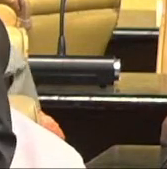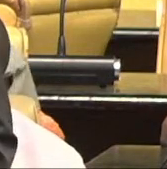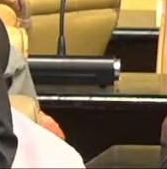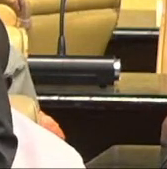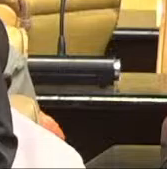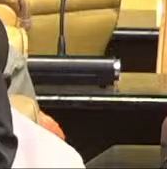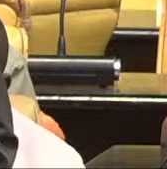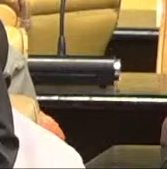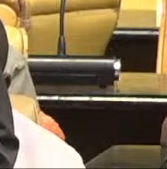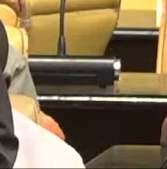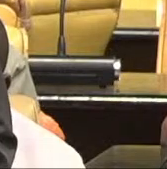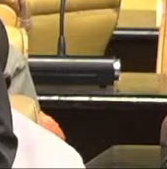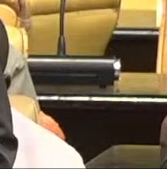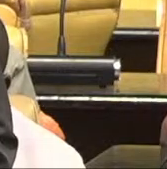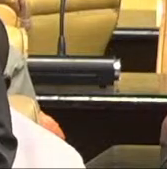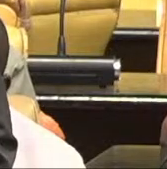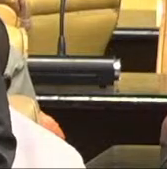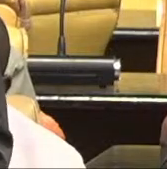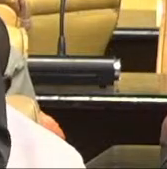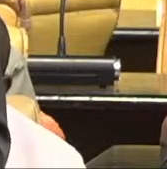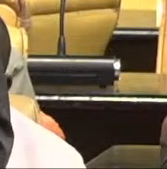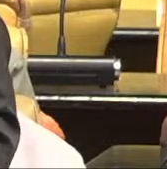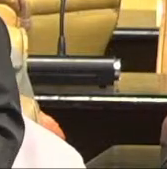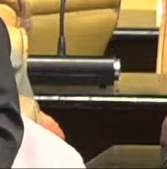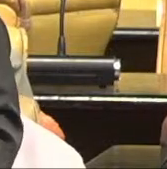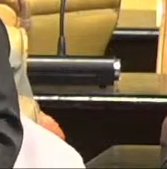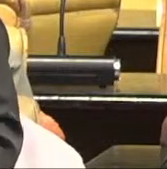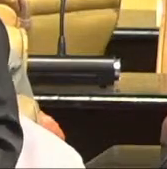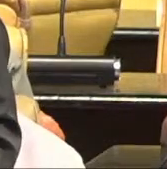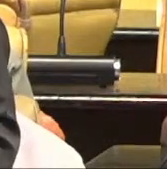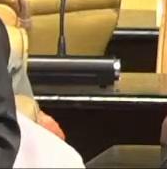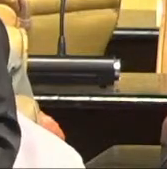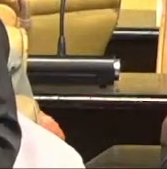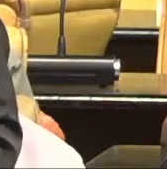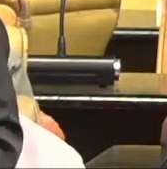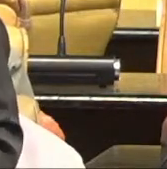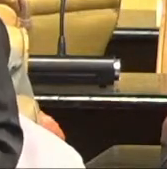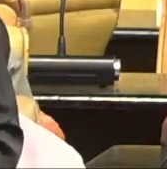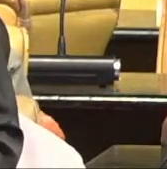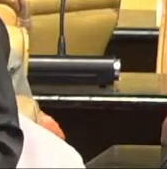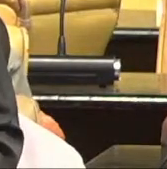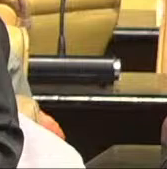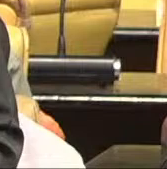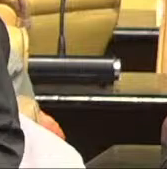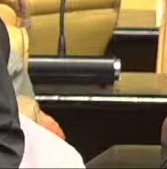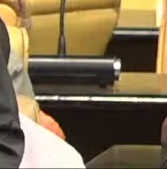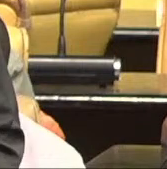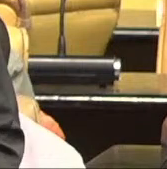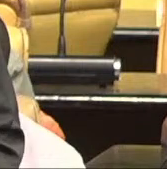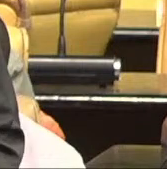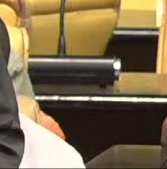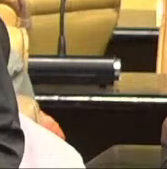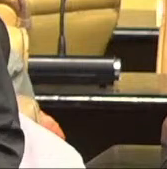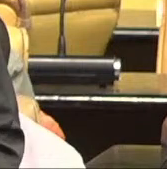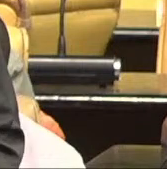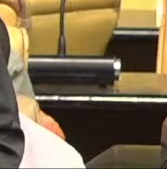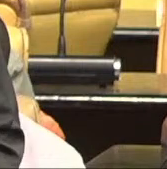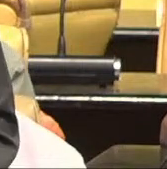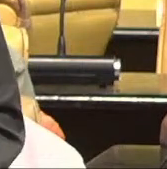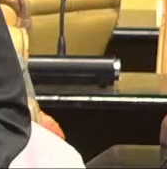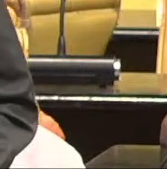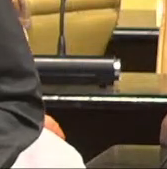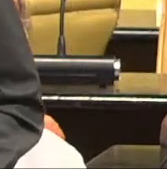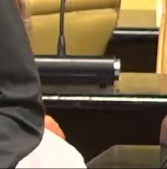of urgent public importance. The question is it a matter of urgent public